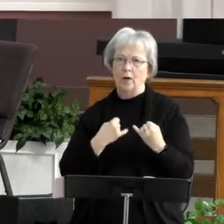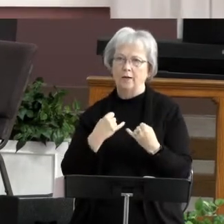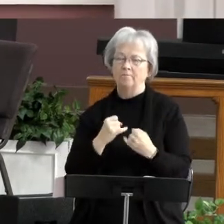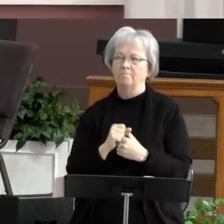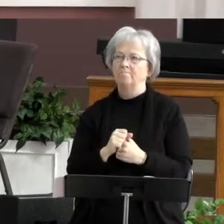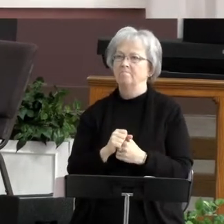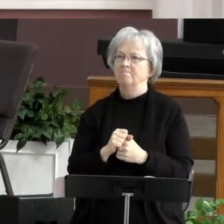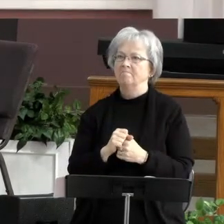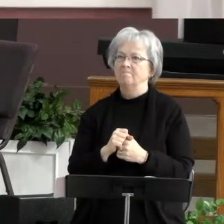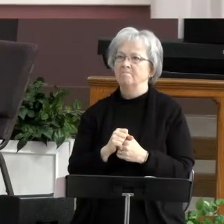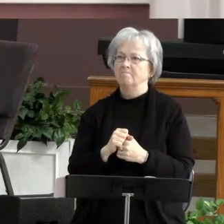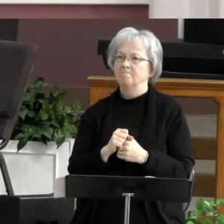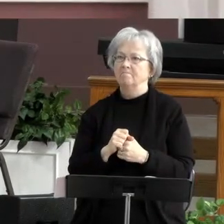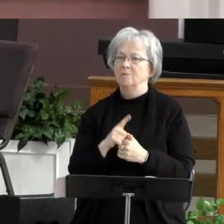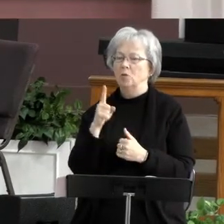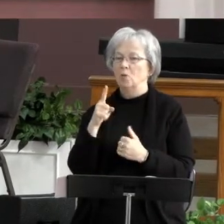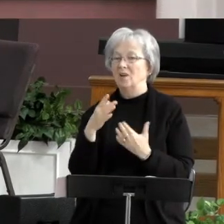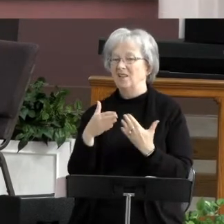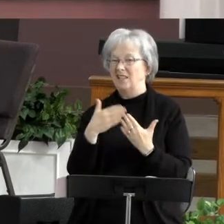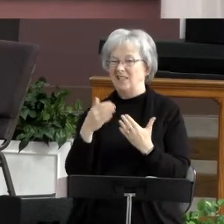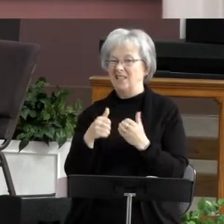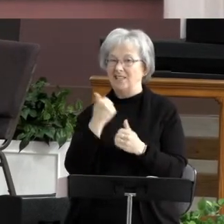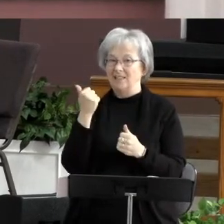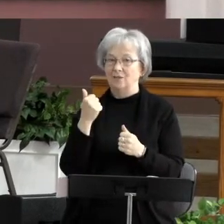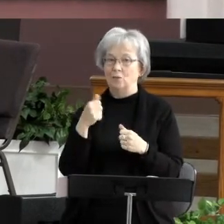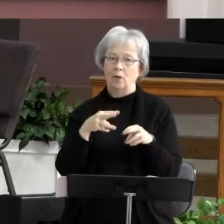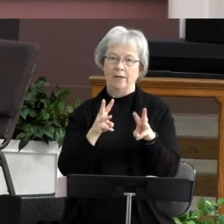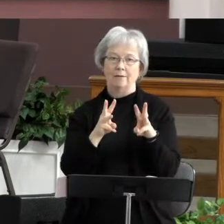know, one of the easiest ways